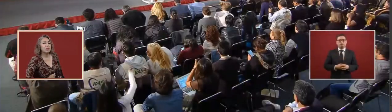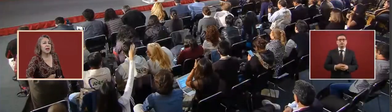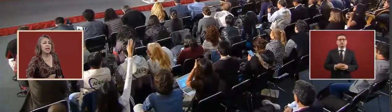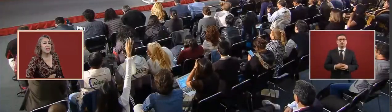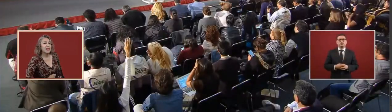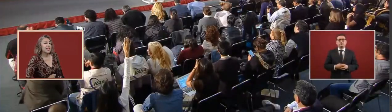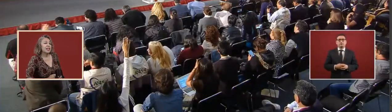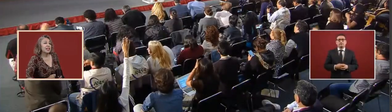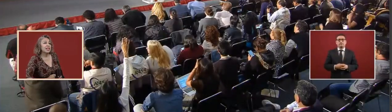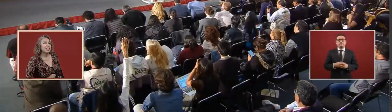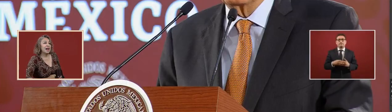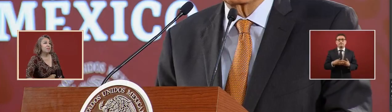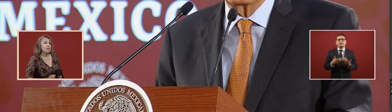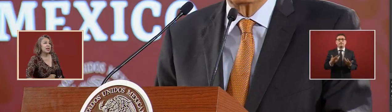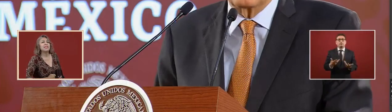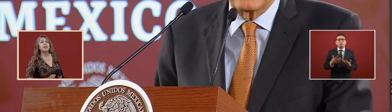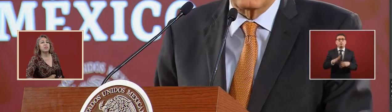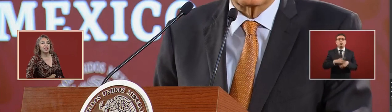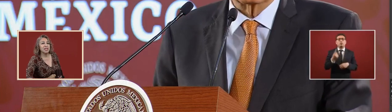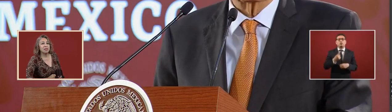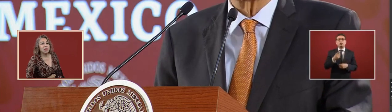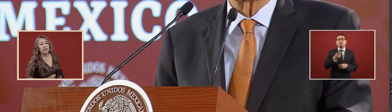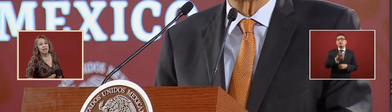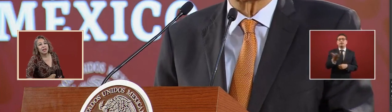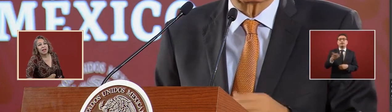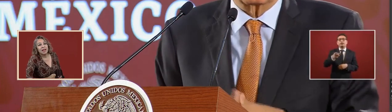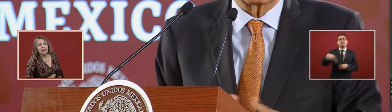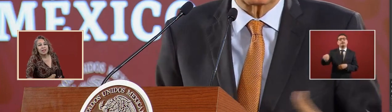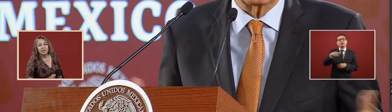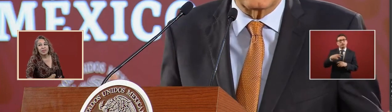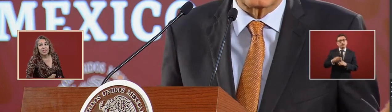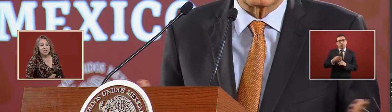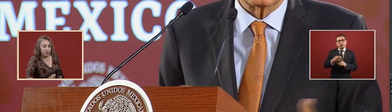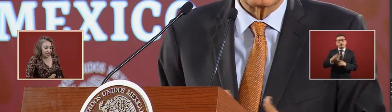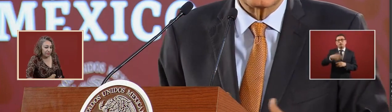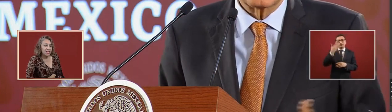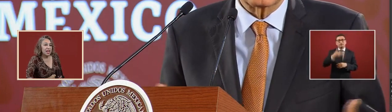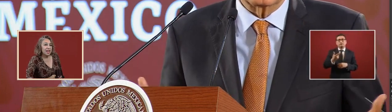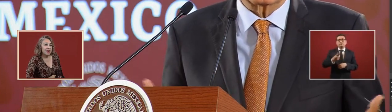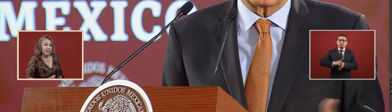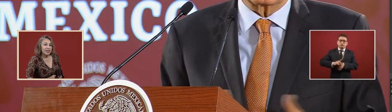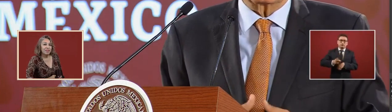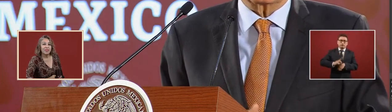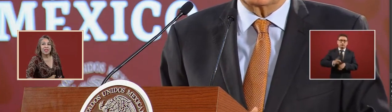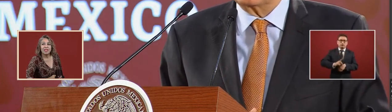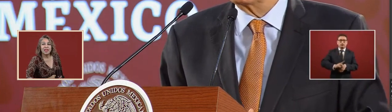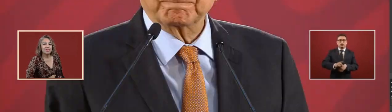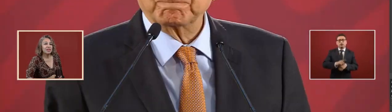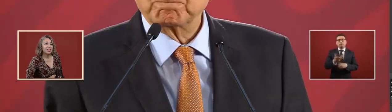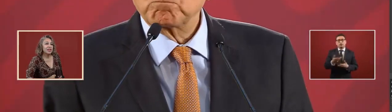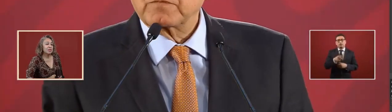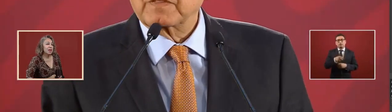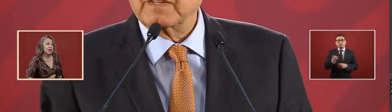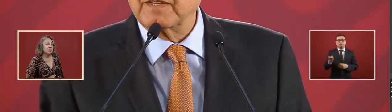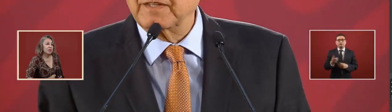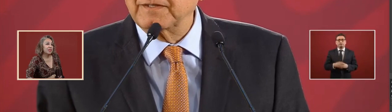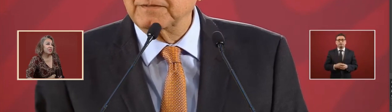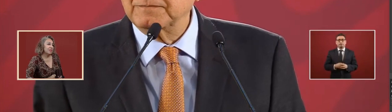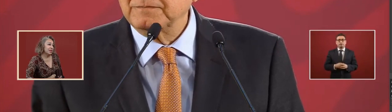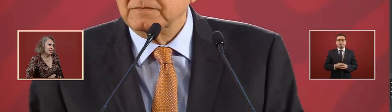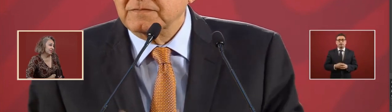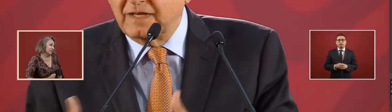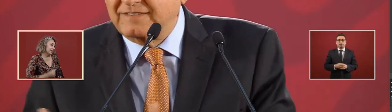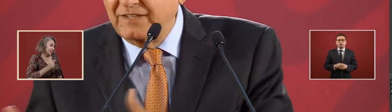earn their money. Let them critique me. So if every day they're coming up with